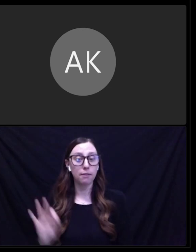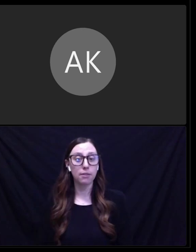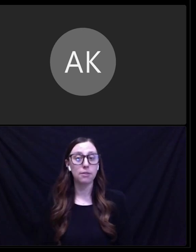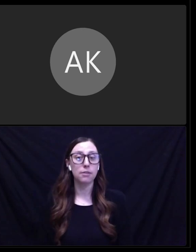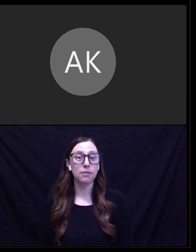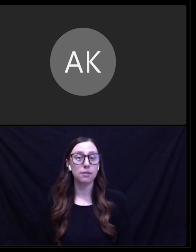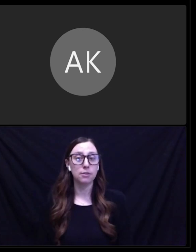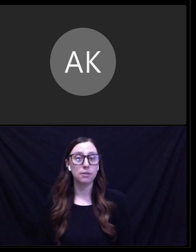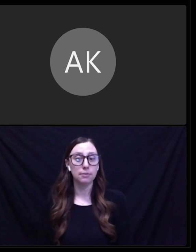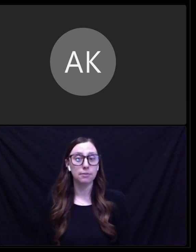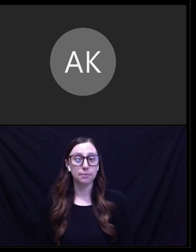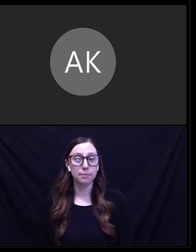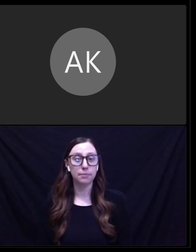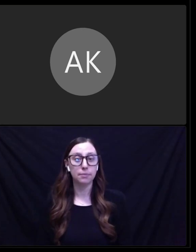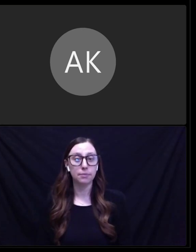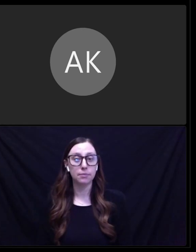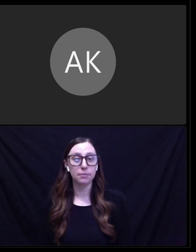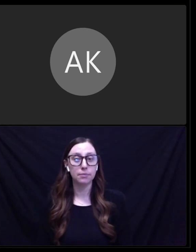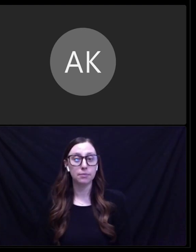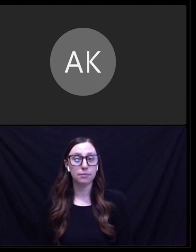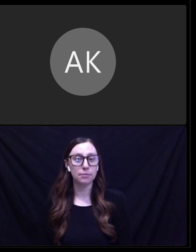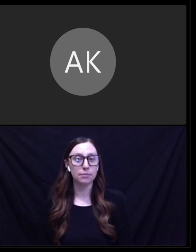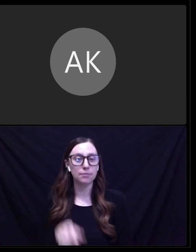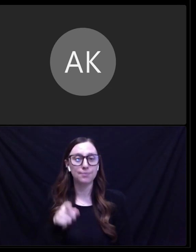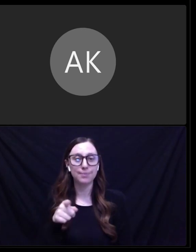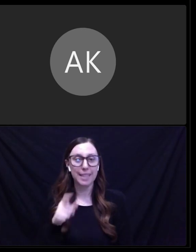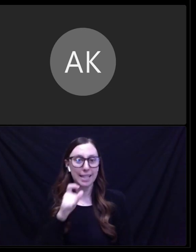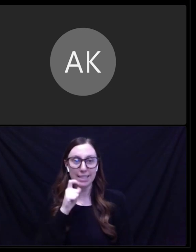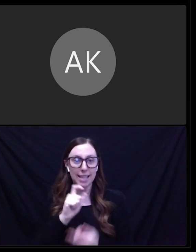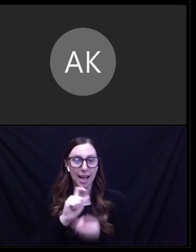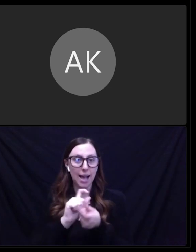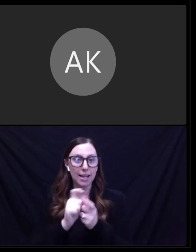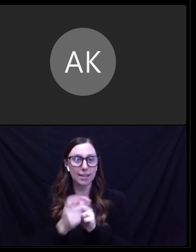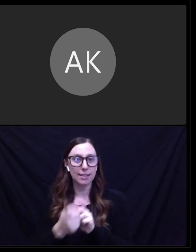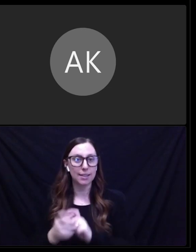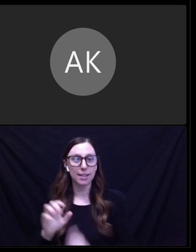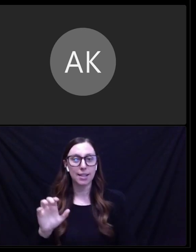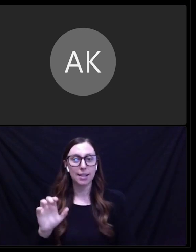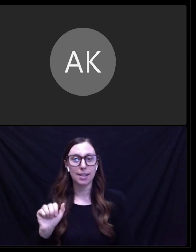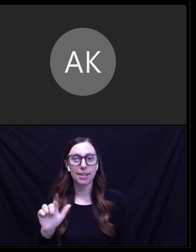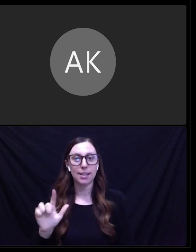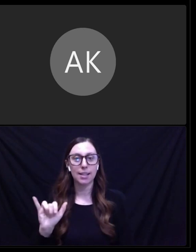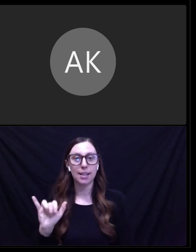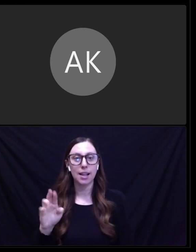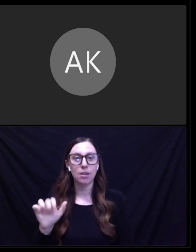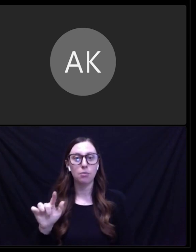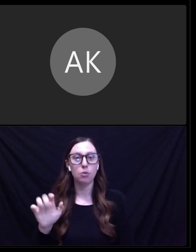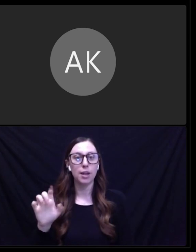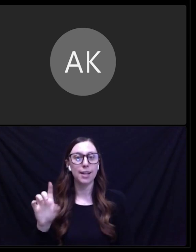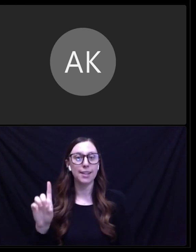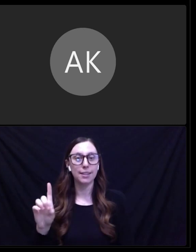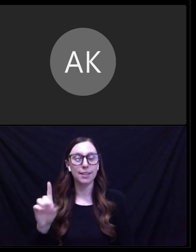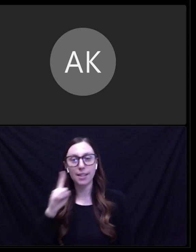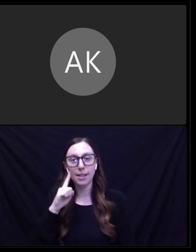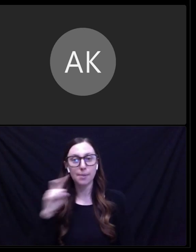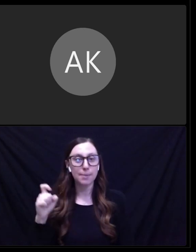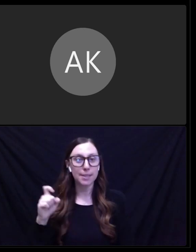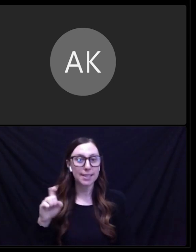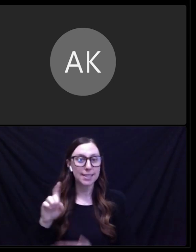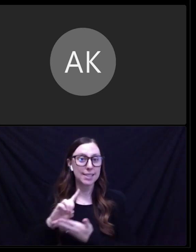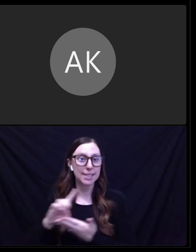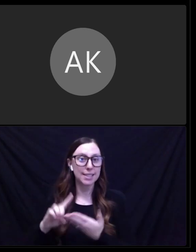It's a bit like that. It is not calibrated because it's sort of designed as a generic sip and